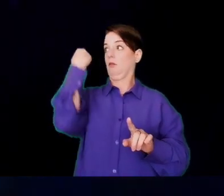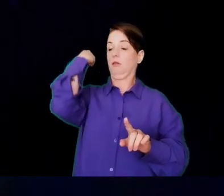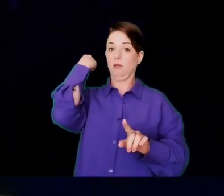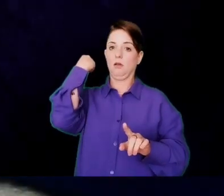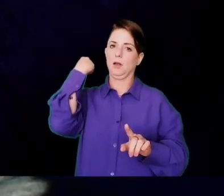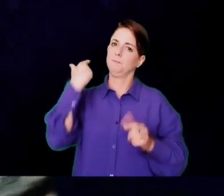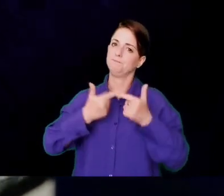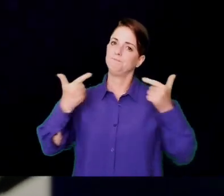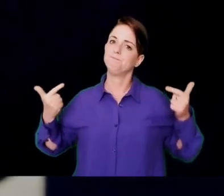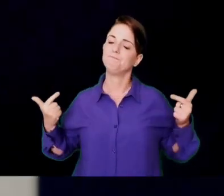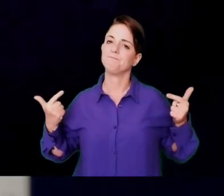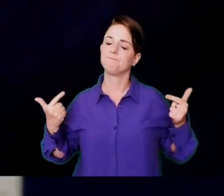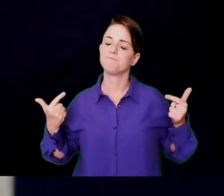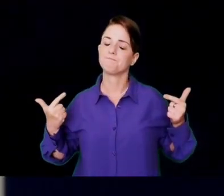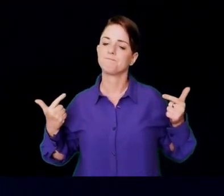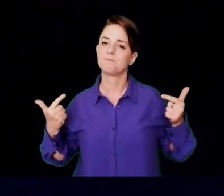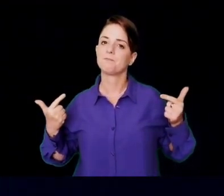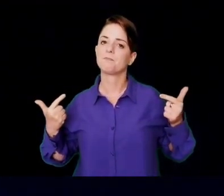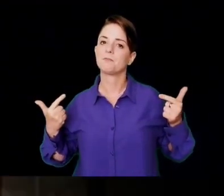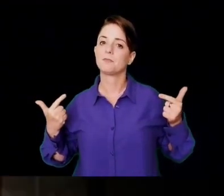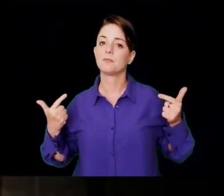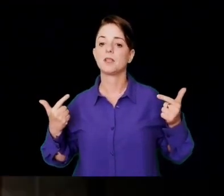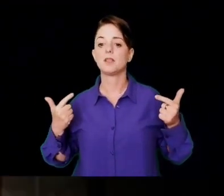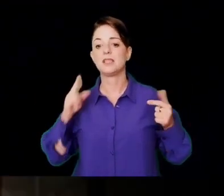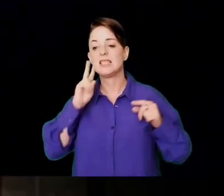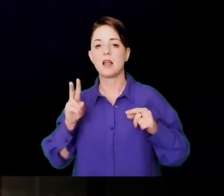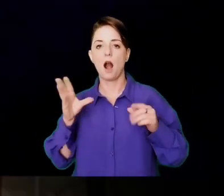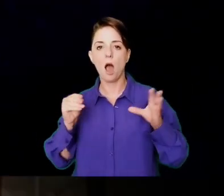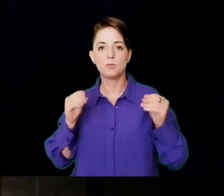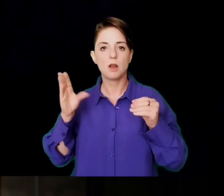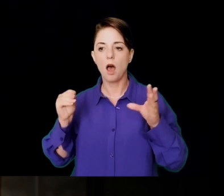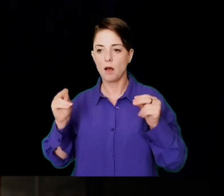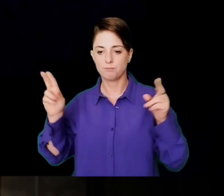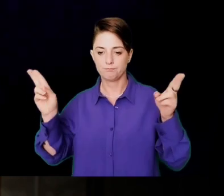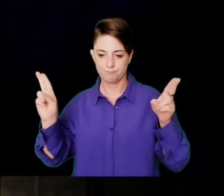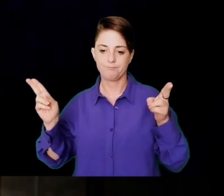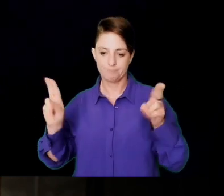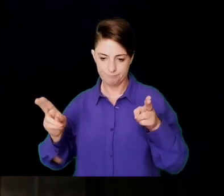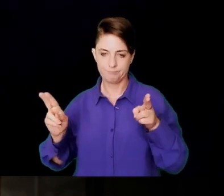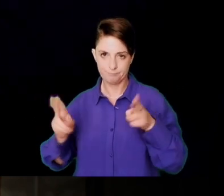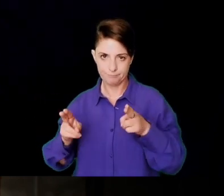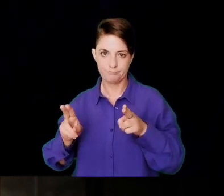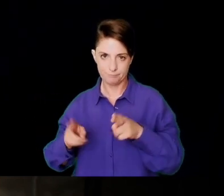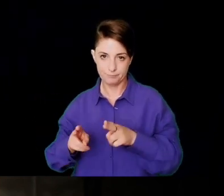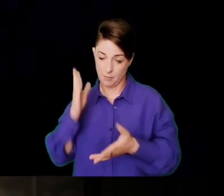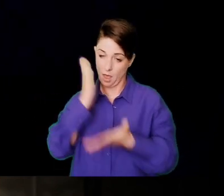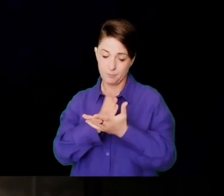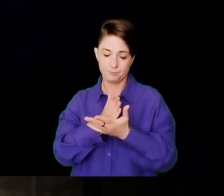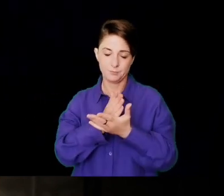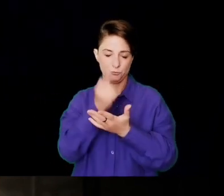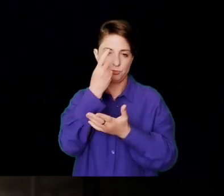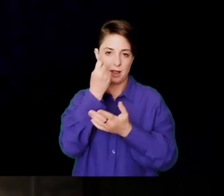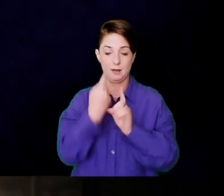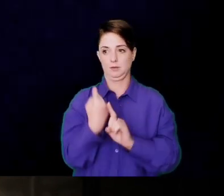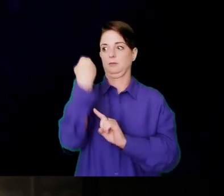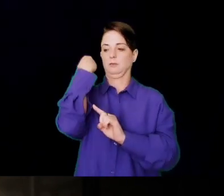I think we overdone it a bit. You could actually see the lobster catches, you know, did start to tail off. I'm sure to